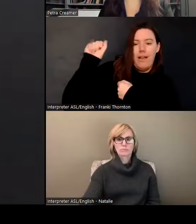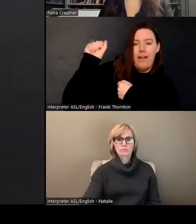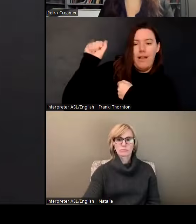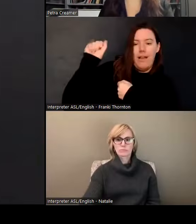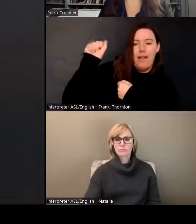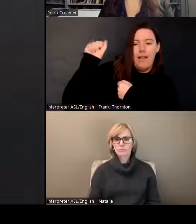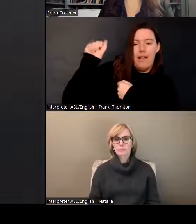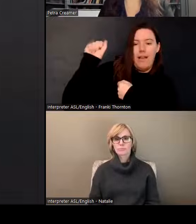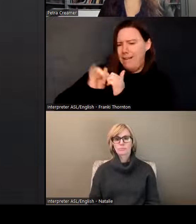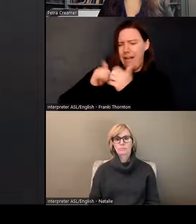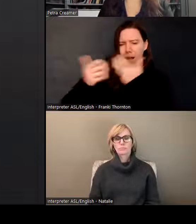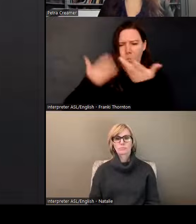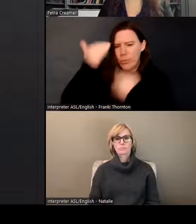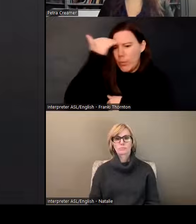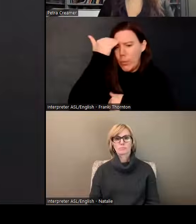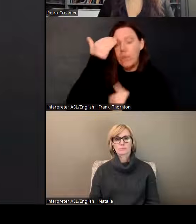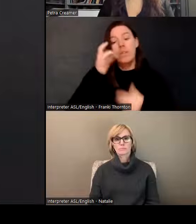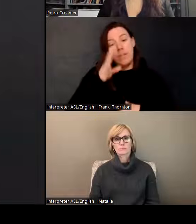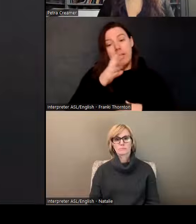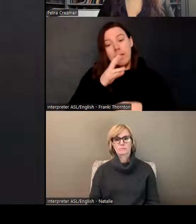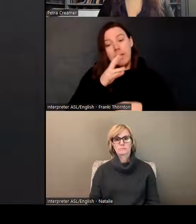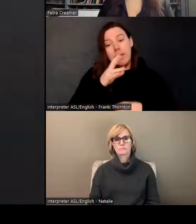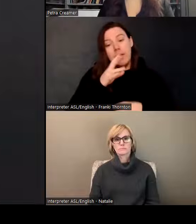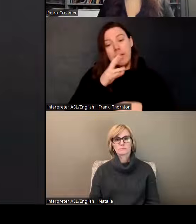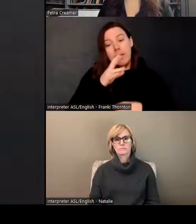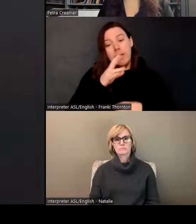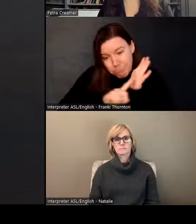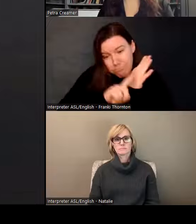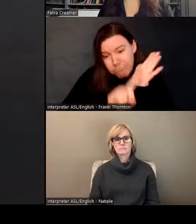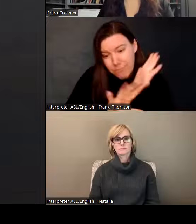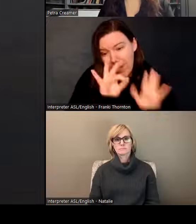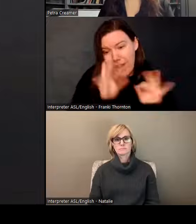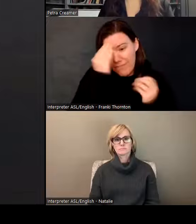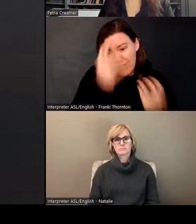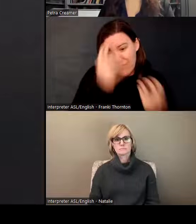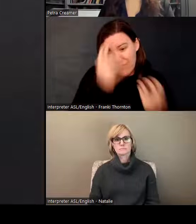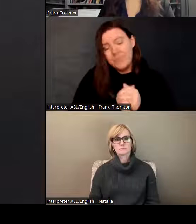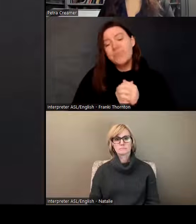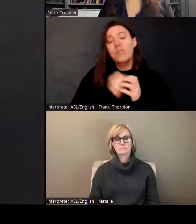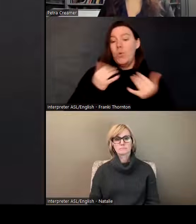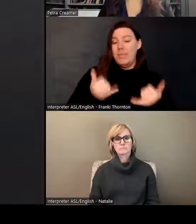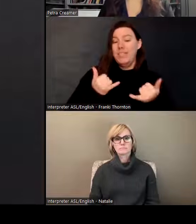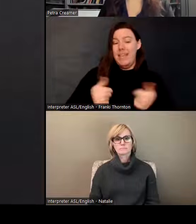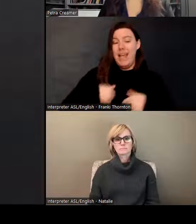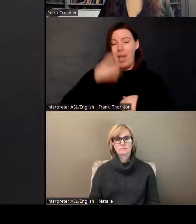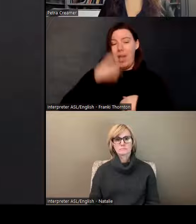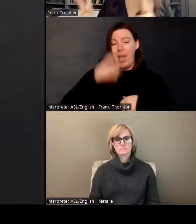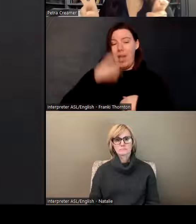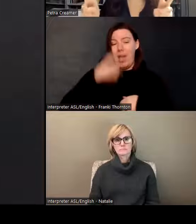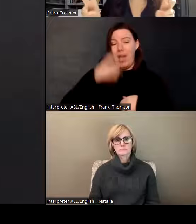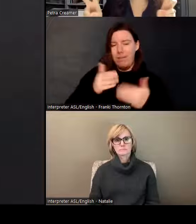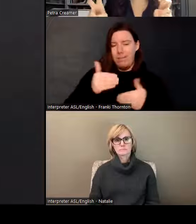forms of power from the bottom up. So here in this talk today, I go through a multi-scale approach to tackle